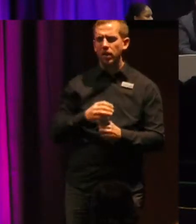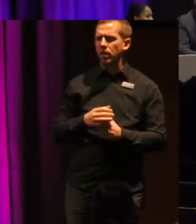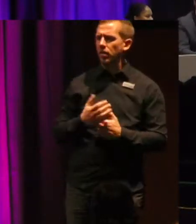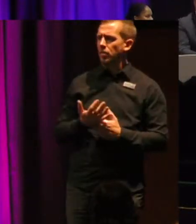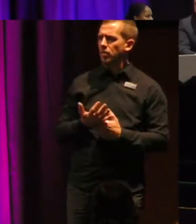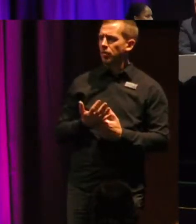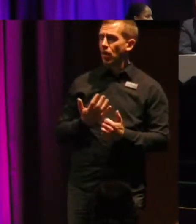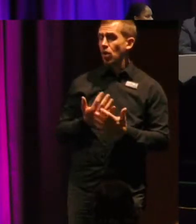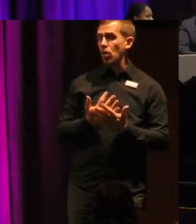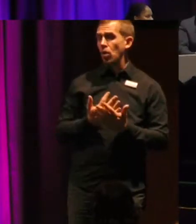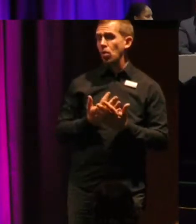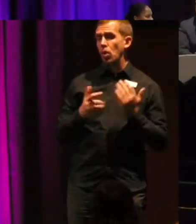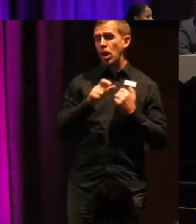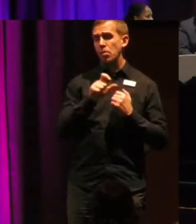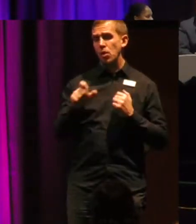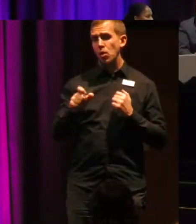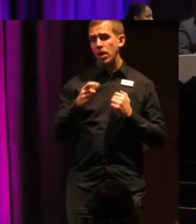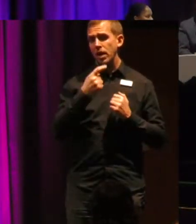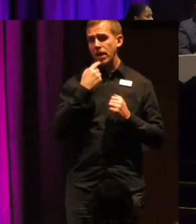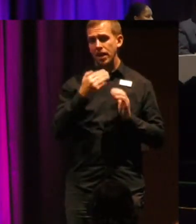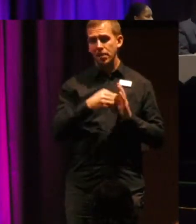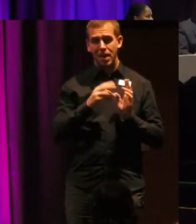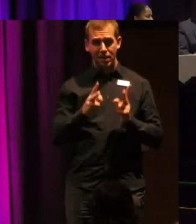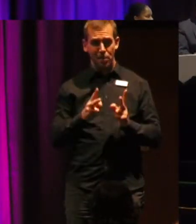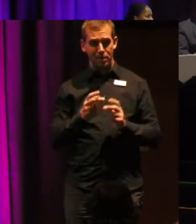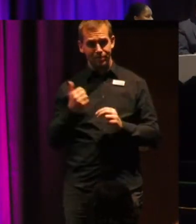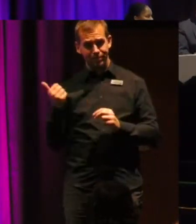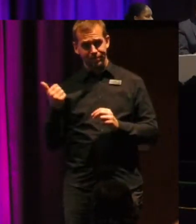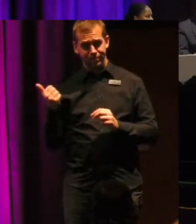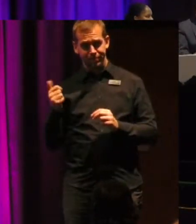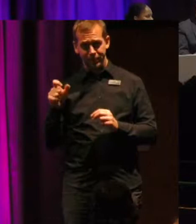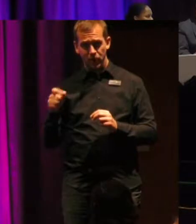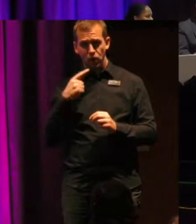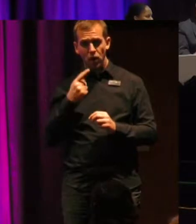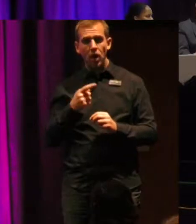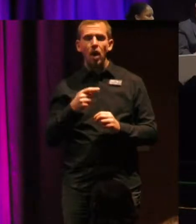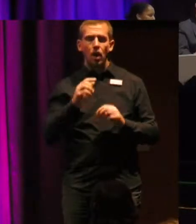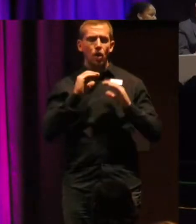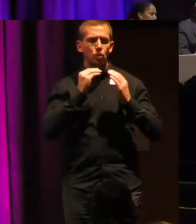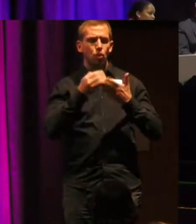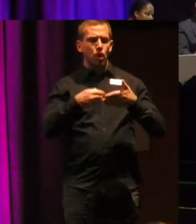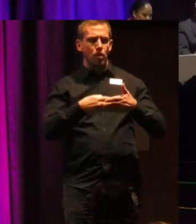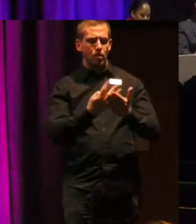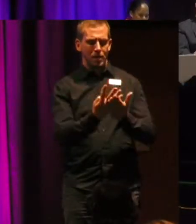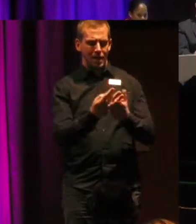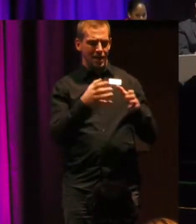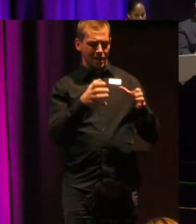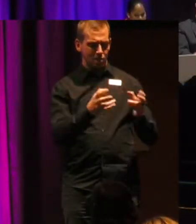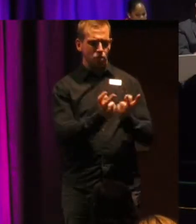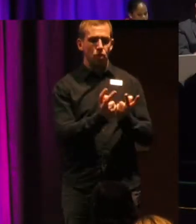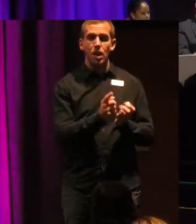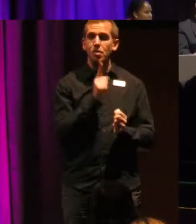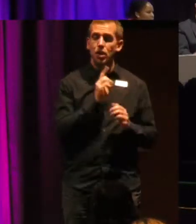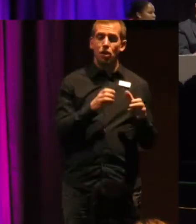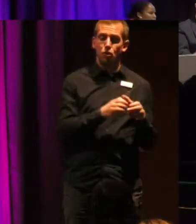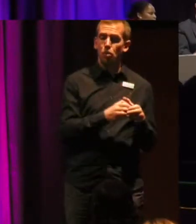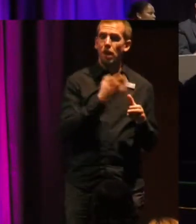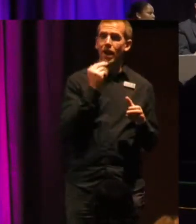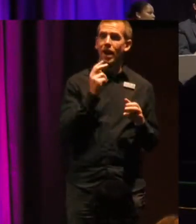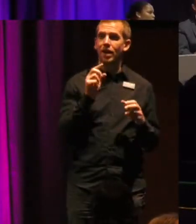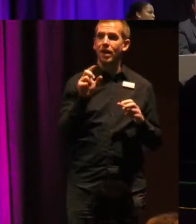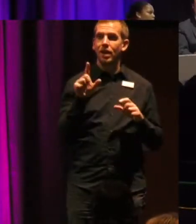A lot of people said to me, like a bit like Thomas said, that social media has allowed minority groups to come